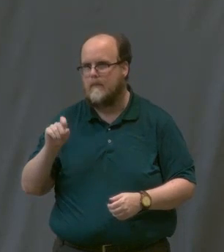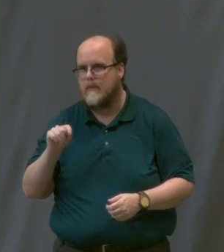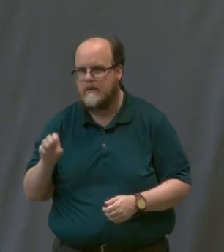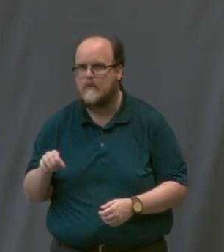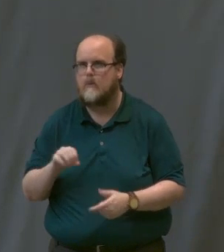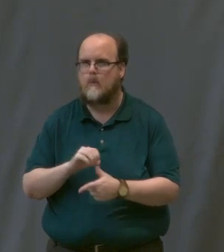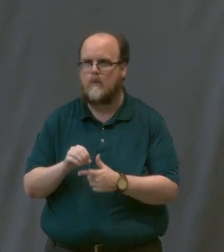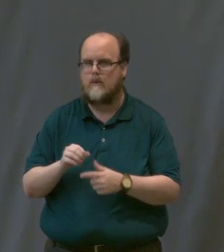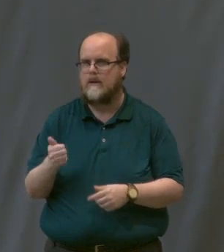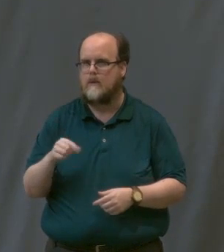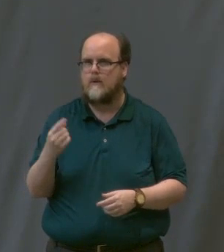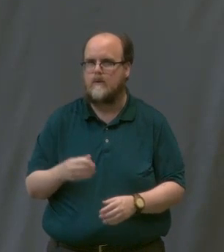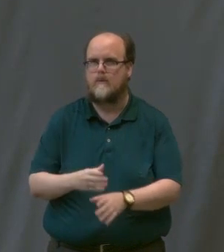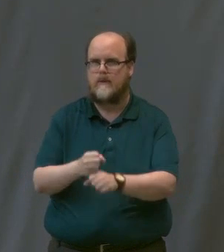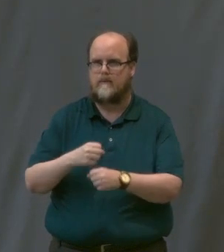mark of his name.